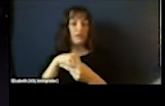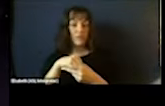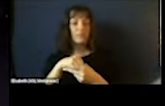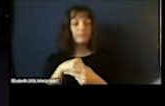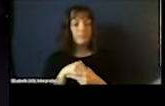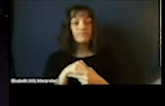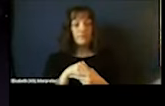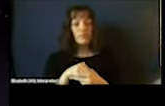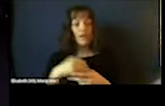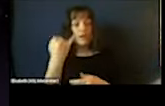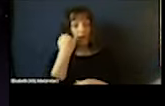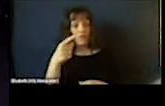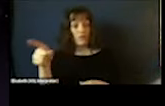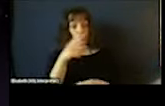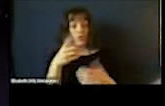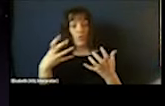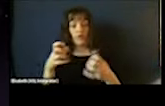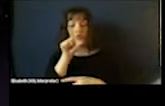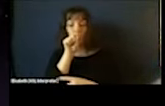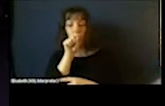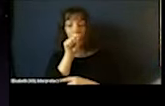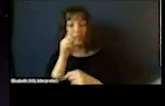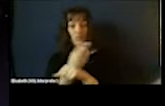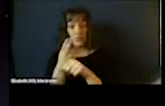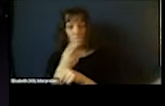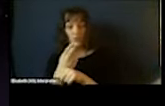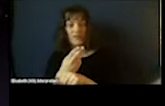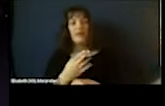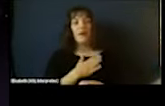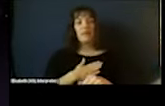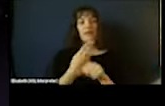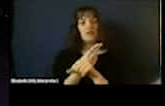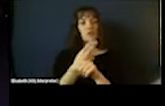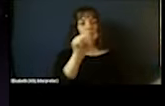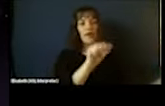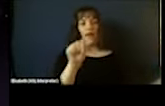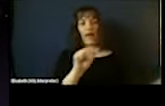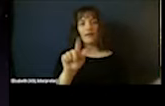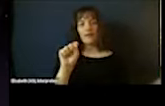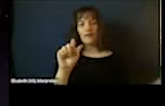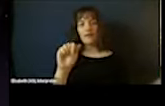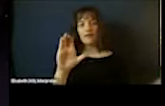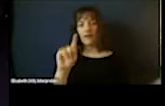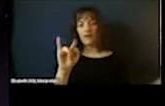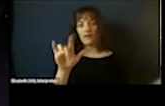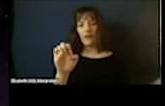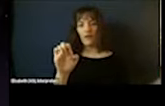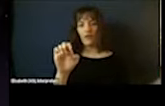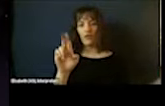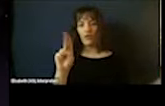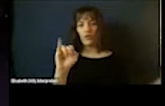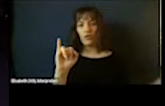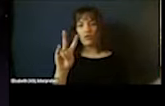If you want to tweet about any of this, please use Tactile Universe Twitter handle. If you want to tweet about me,